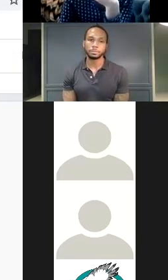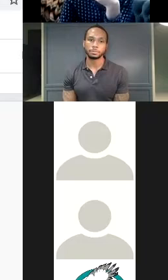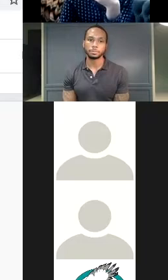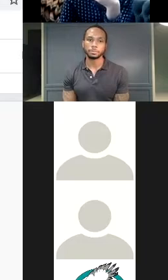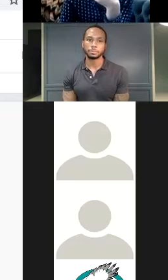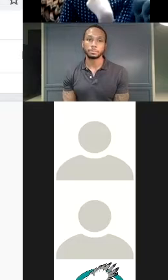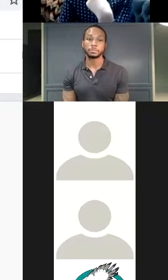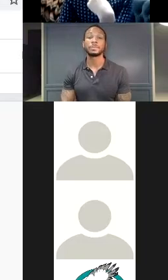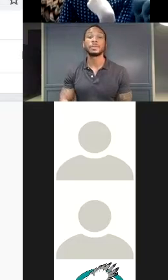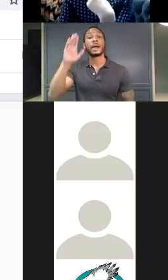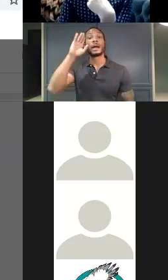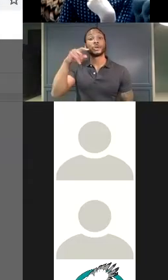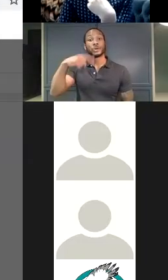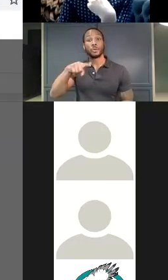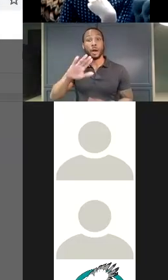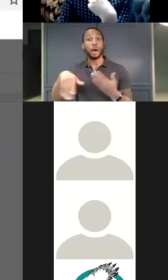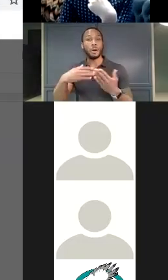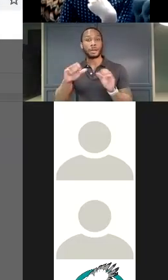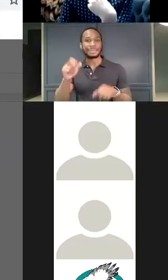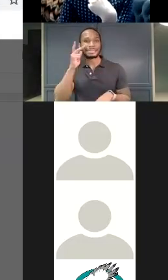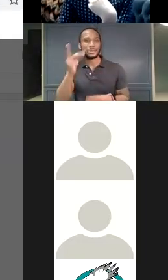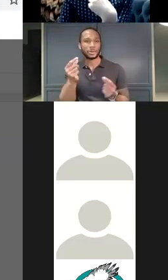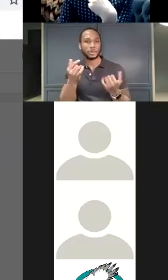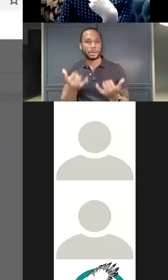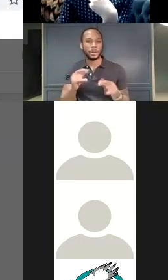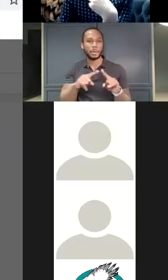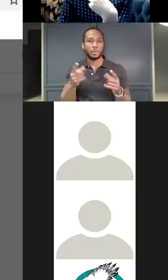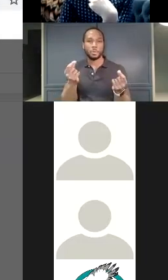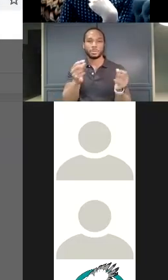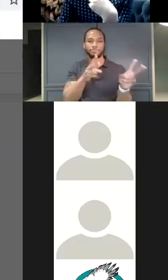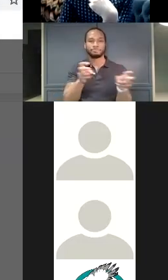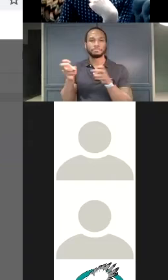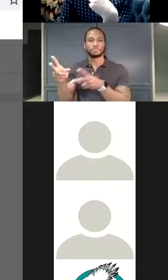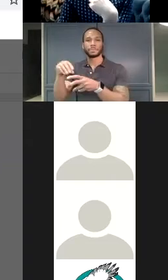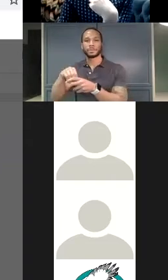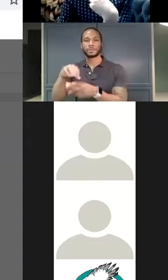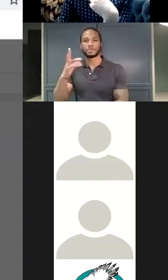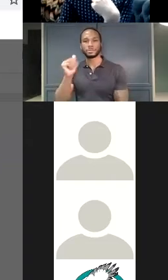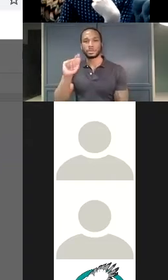I know you can all see what I'm doing right now. I'm just going to share this in the chat.